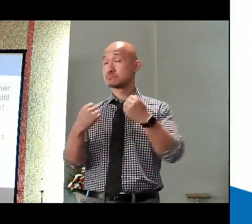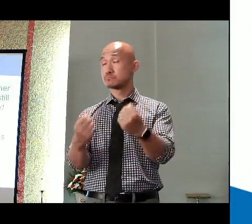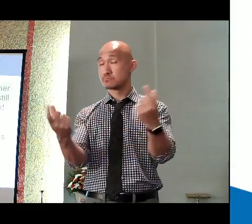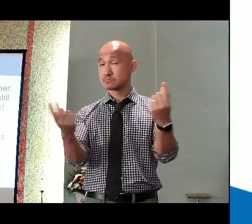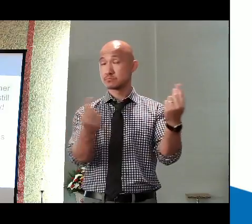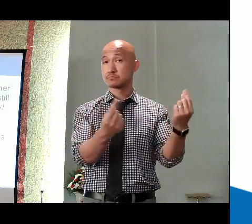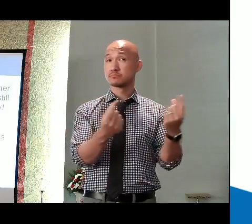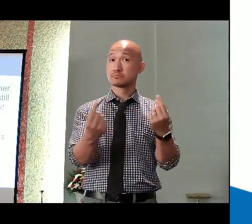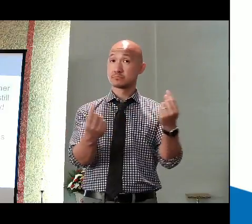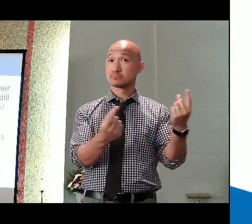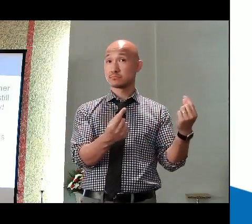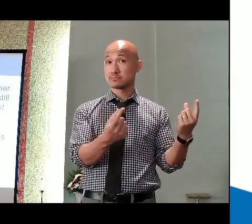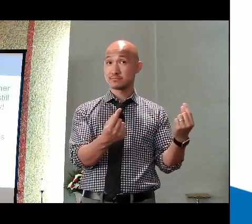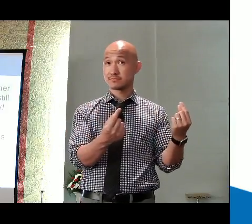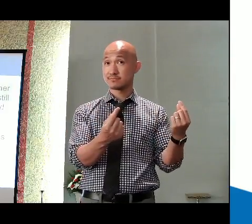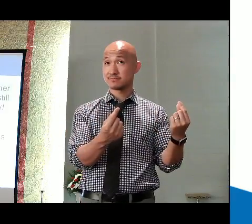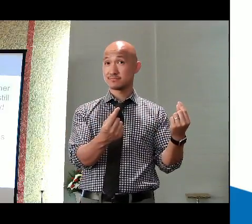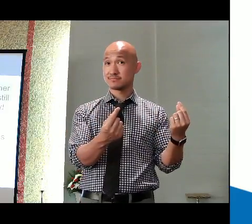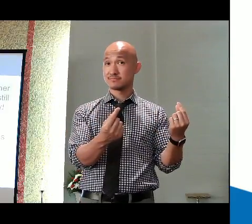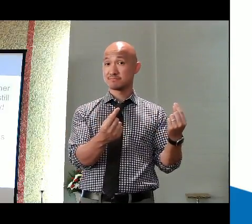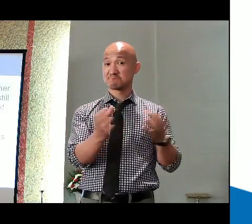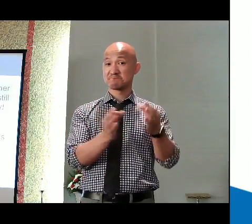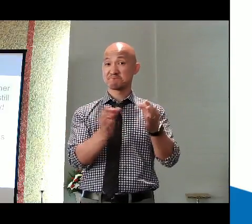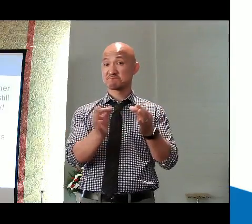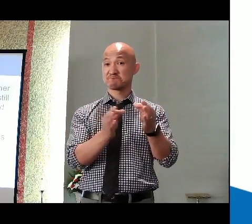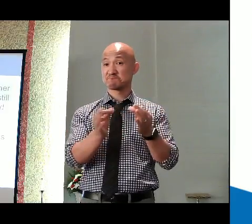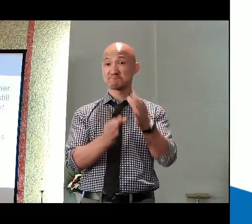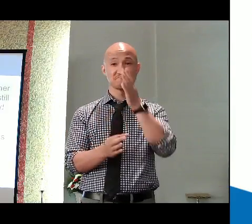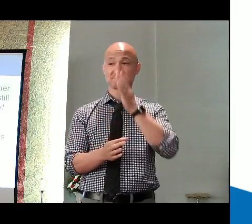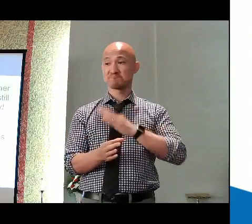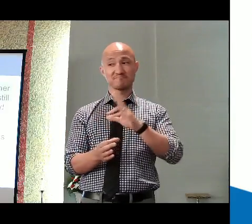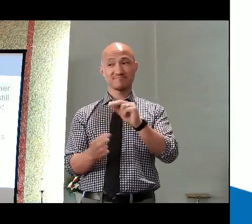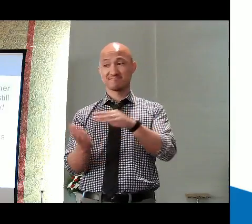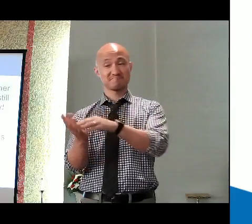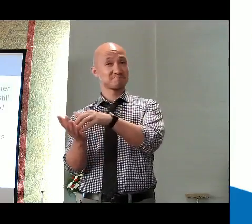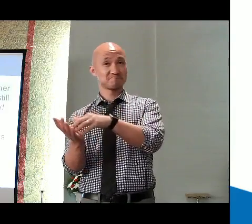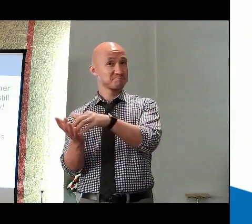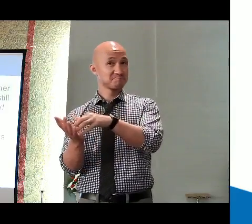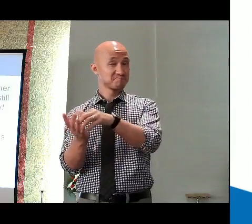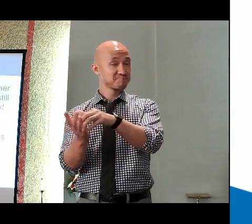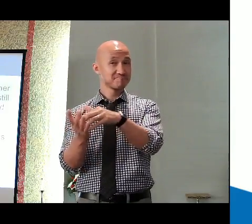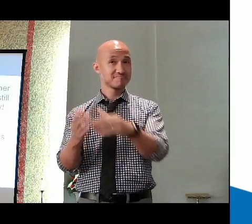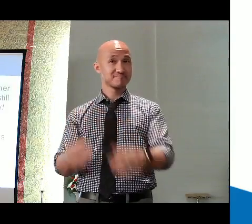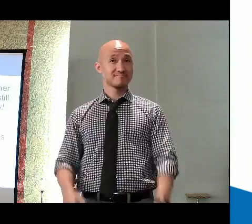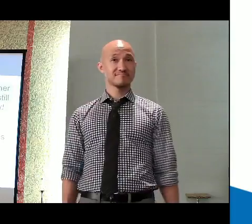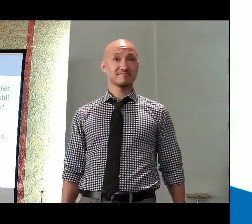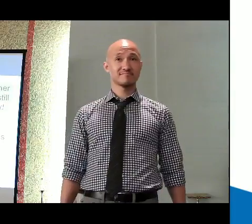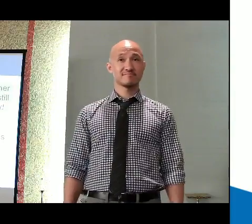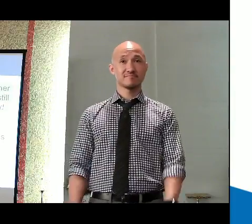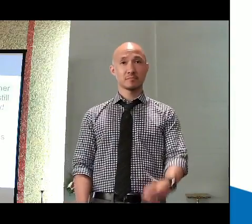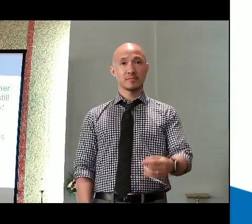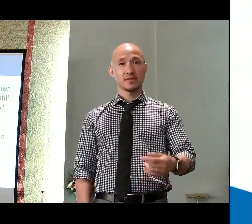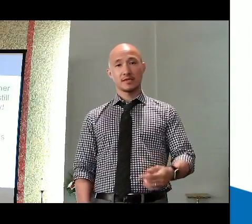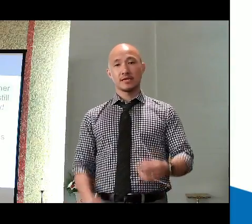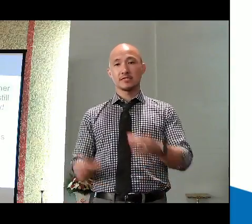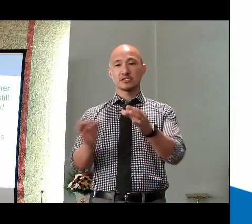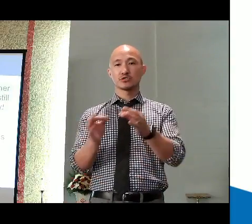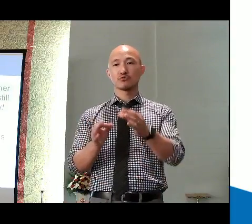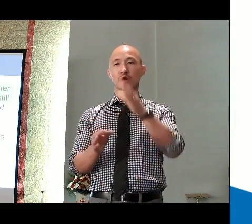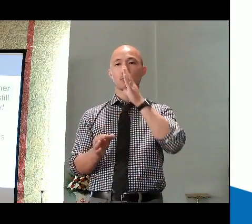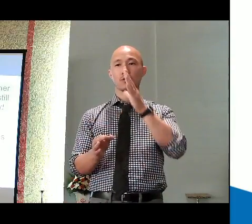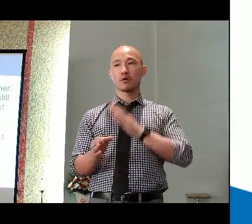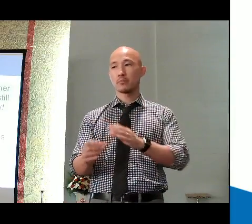which requires strength. It says she considers a field and buys it. Out of her earnings, she plants a vineyard. This sounds like a busy